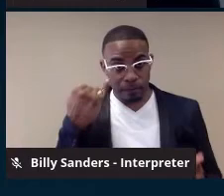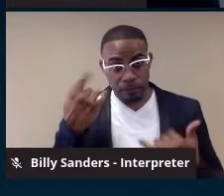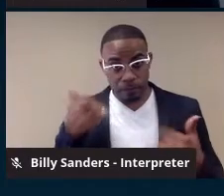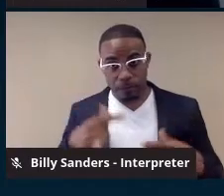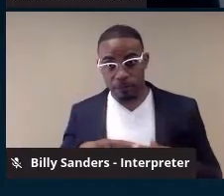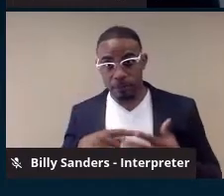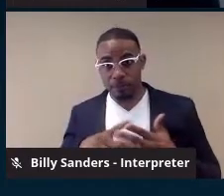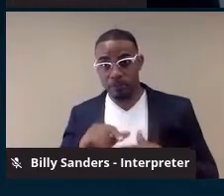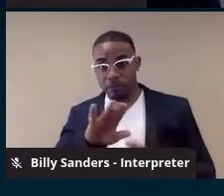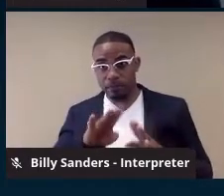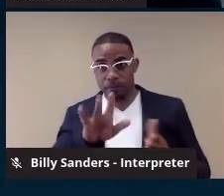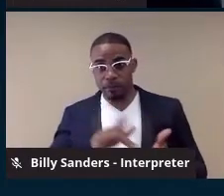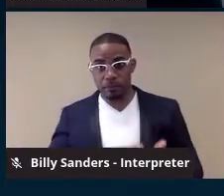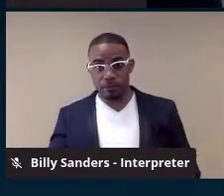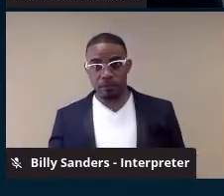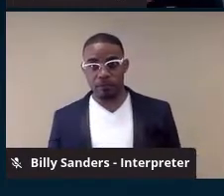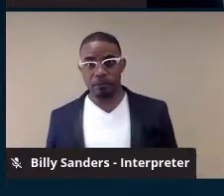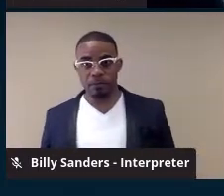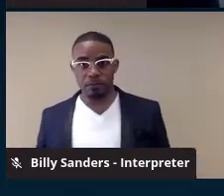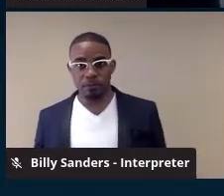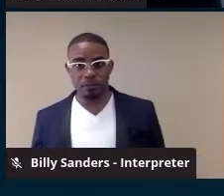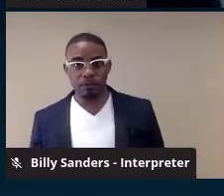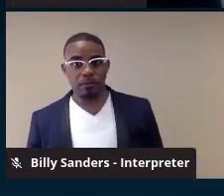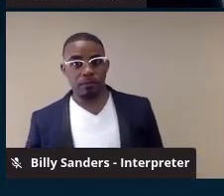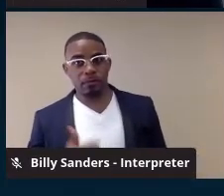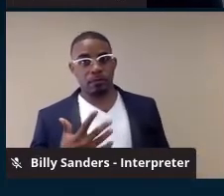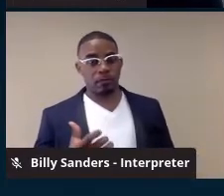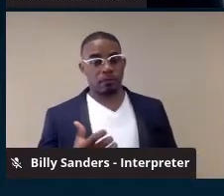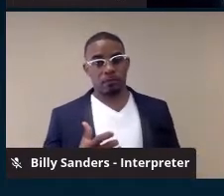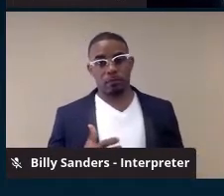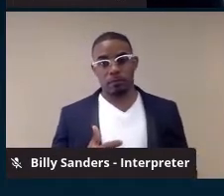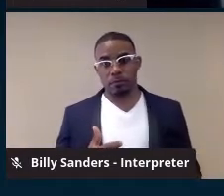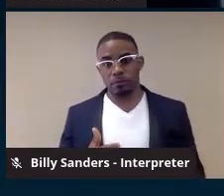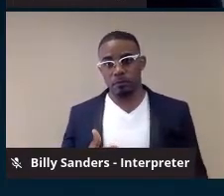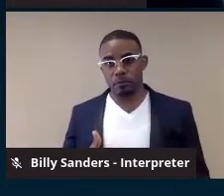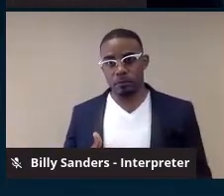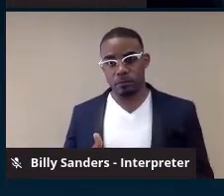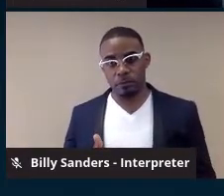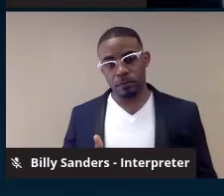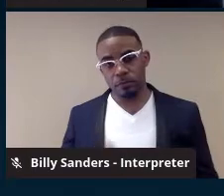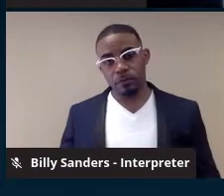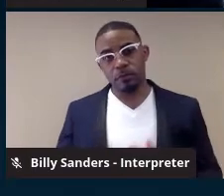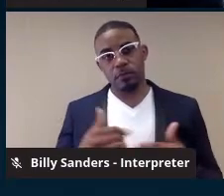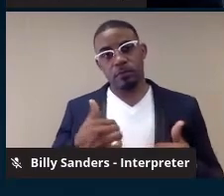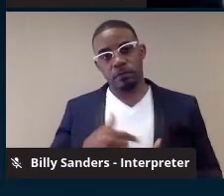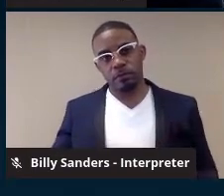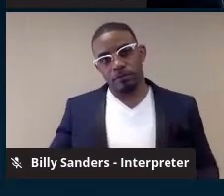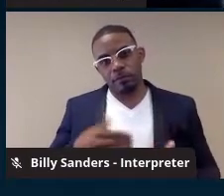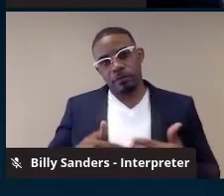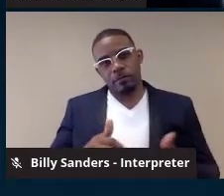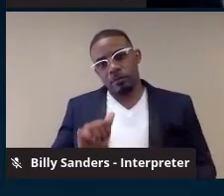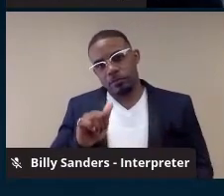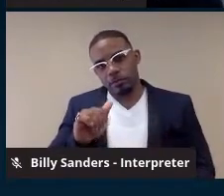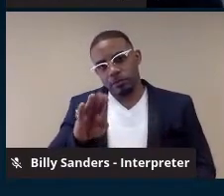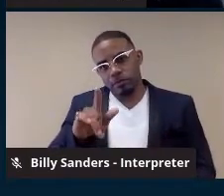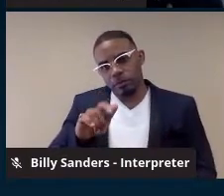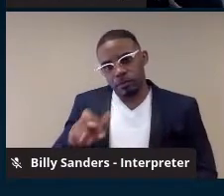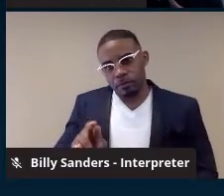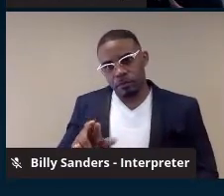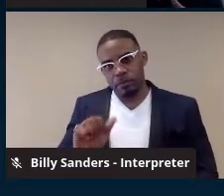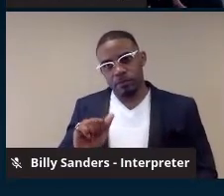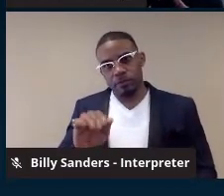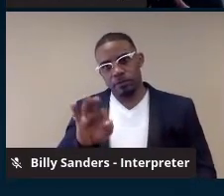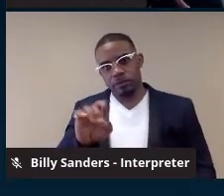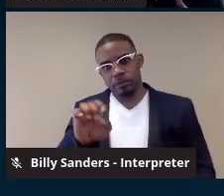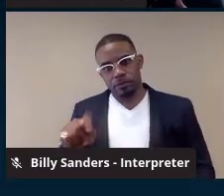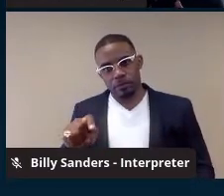source. So I wanted to give a little bit of history of, if this is me getting started with Blazor as a .NET developer, I thought